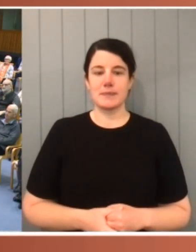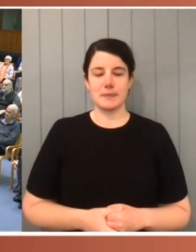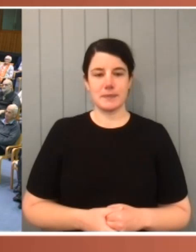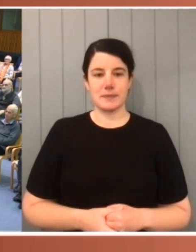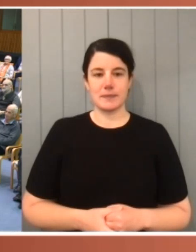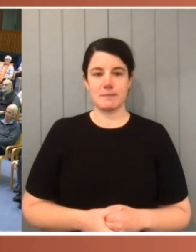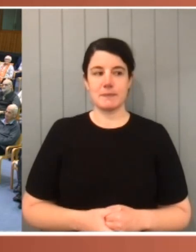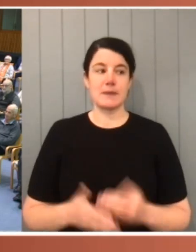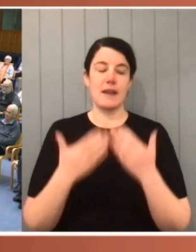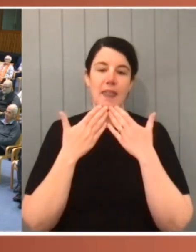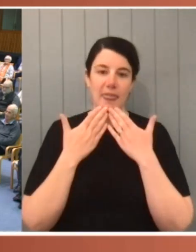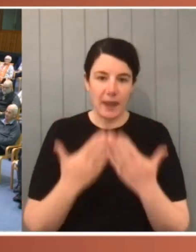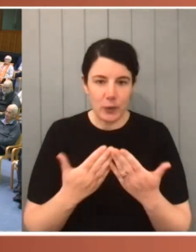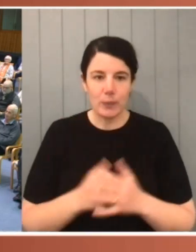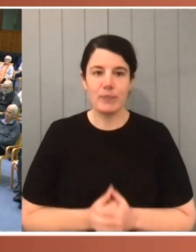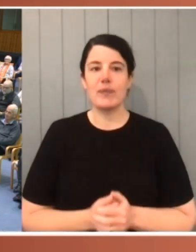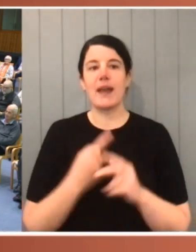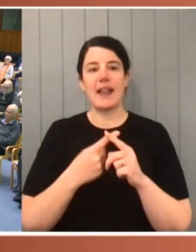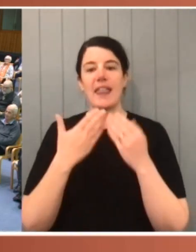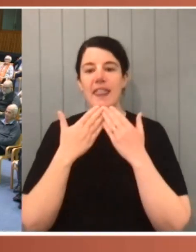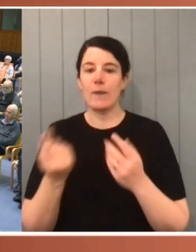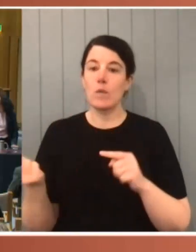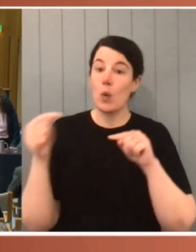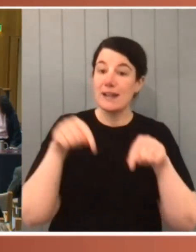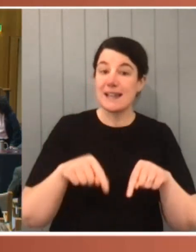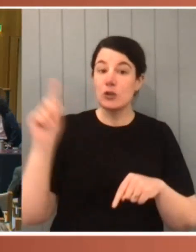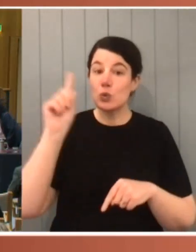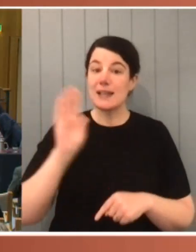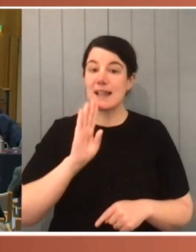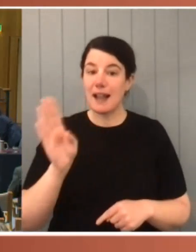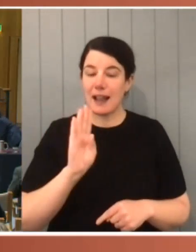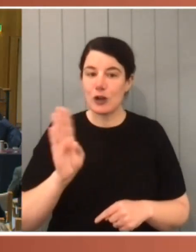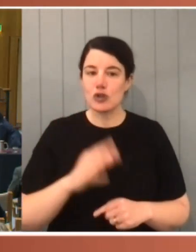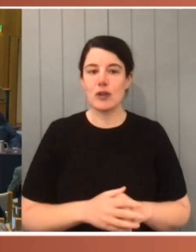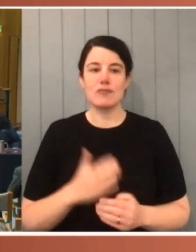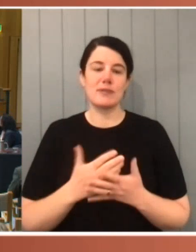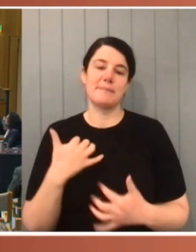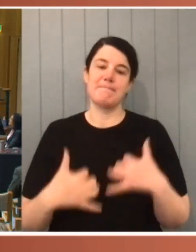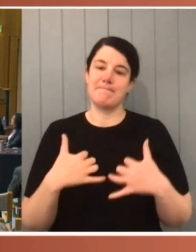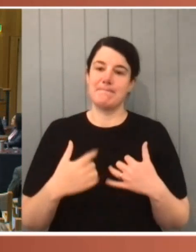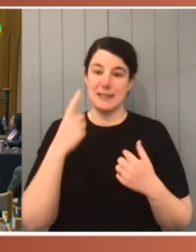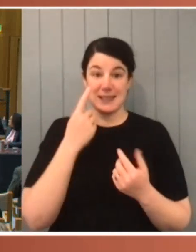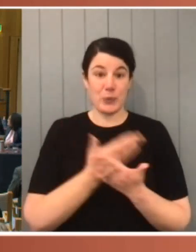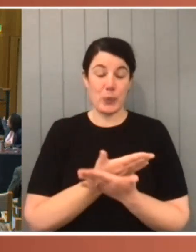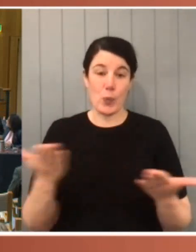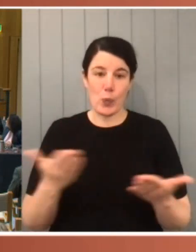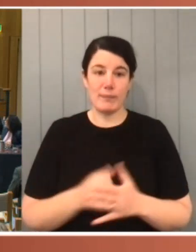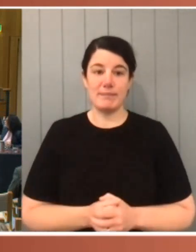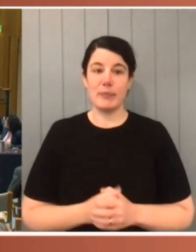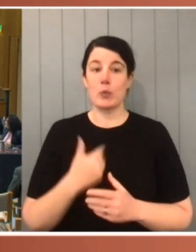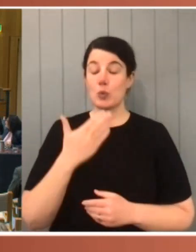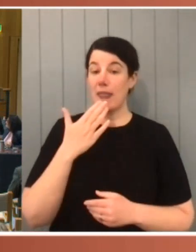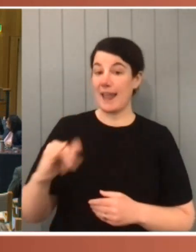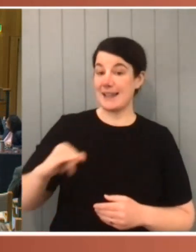Thanks very much, and thank you for attending today's lecture. I'm delighted to see you all, and I'd like to thank the staff from